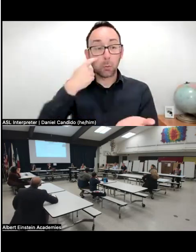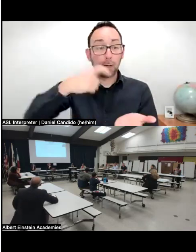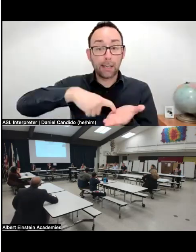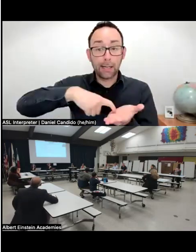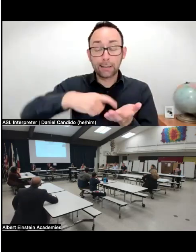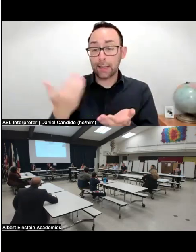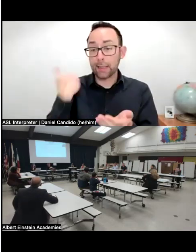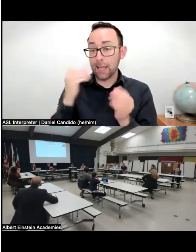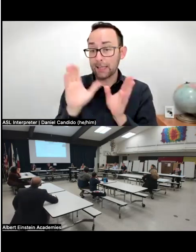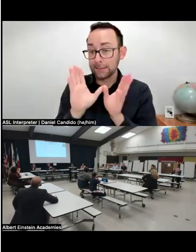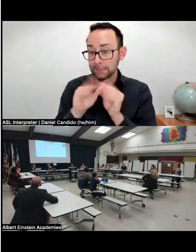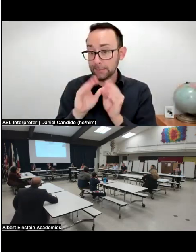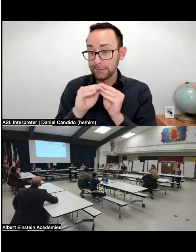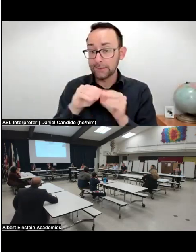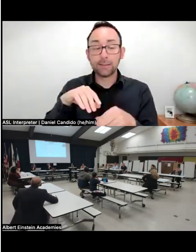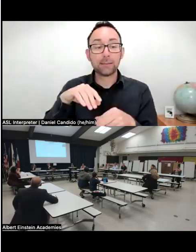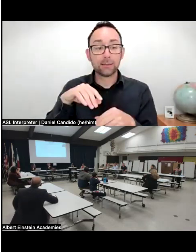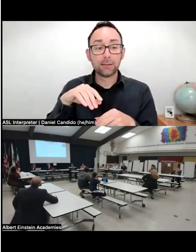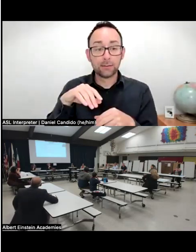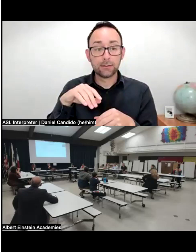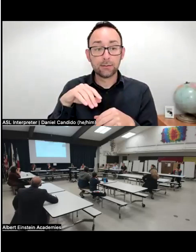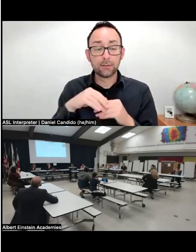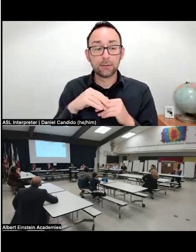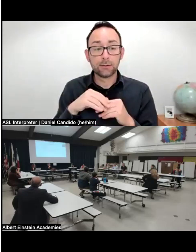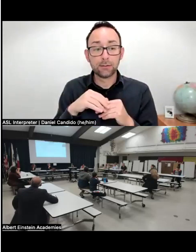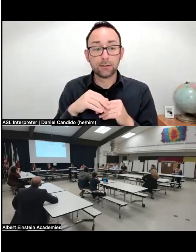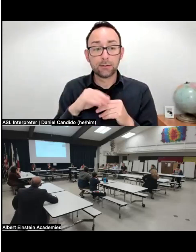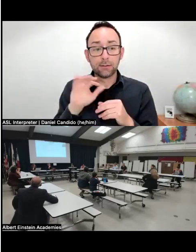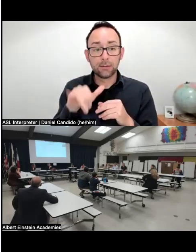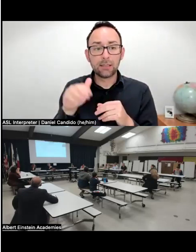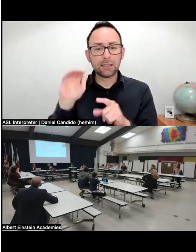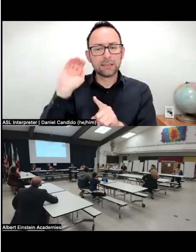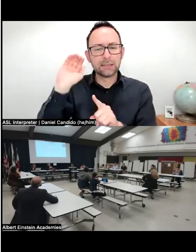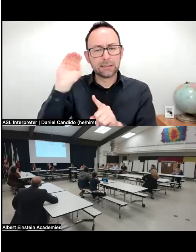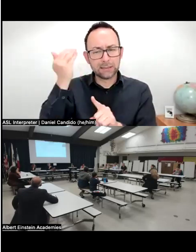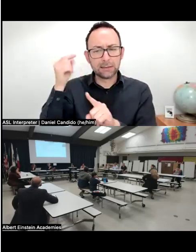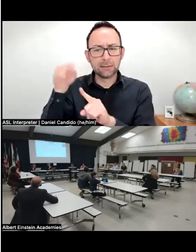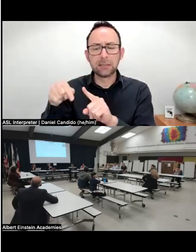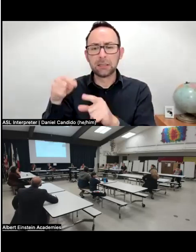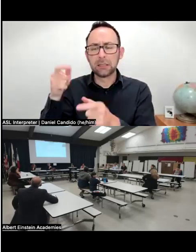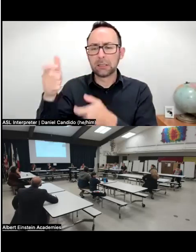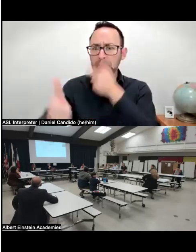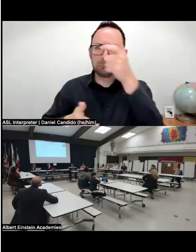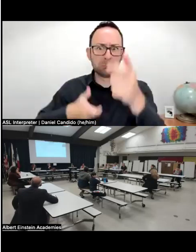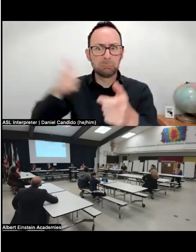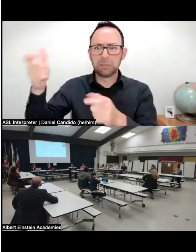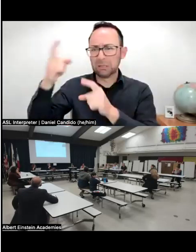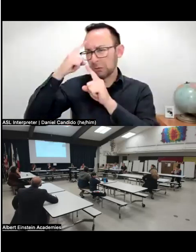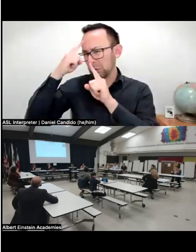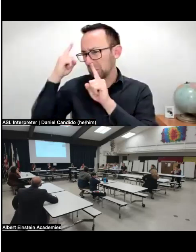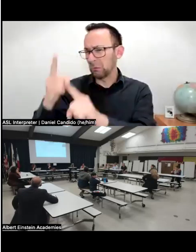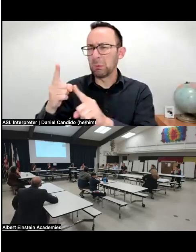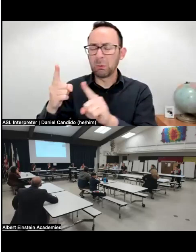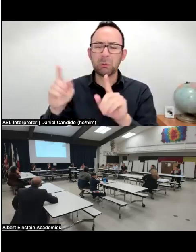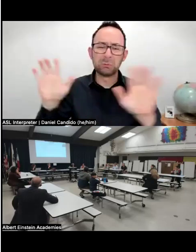the Summer Bridge kind of initiative. That seemed like just too big of an initiative